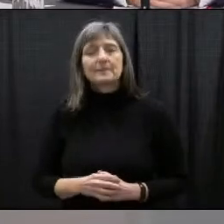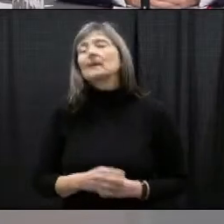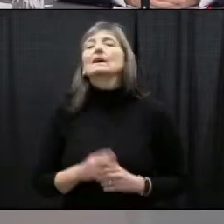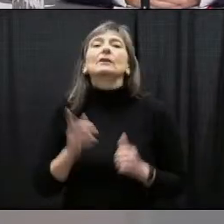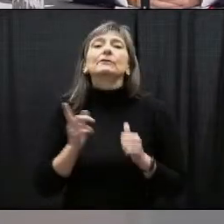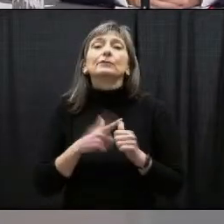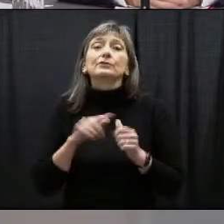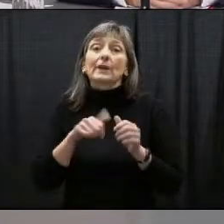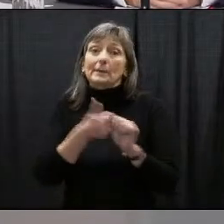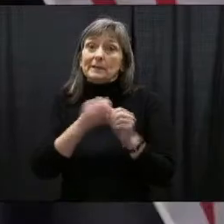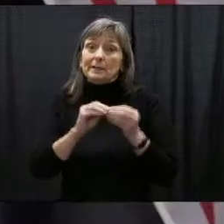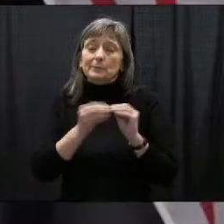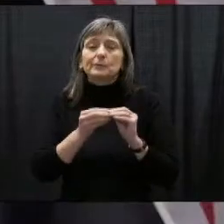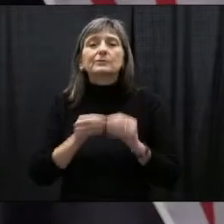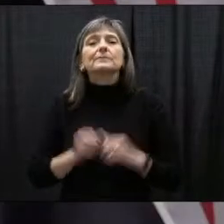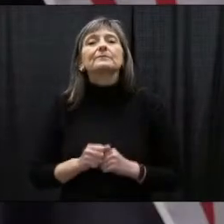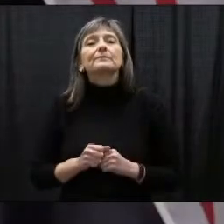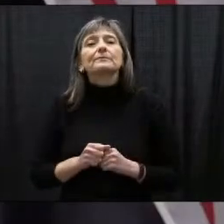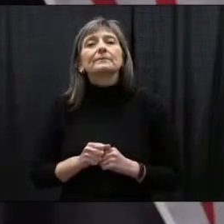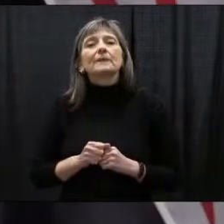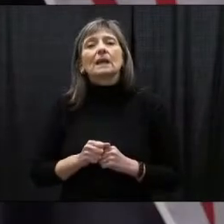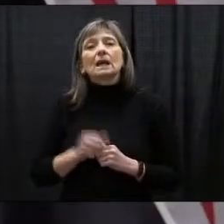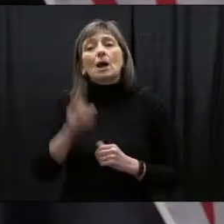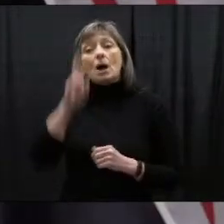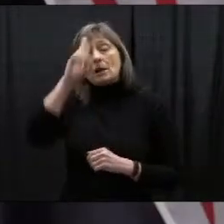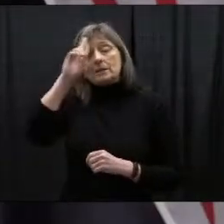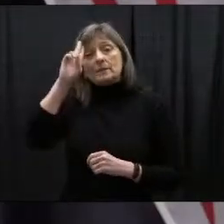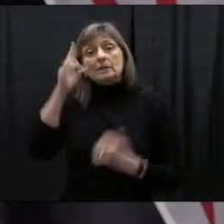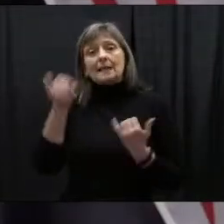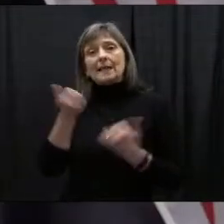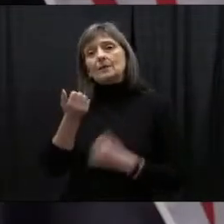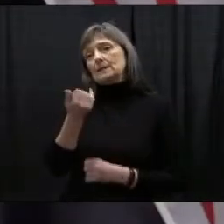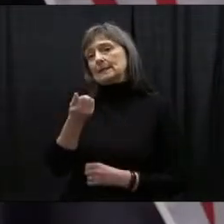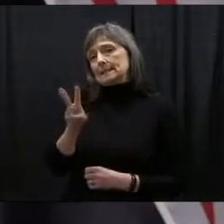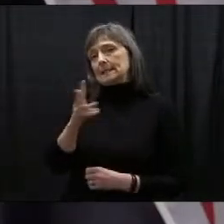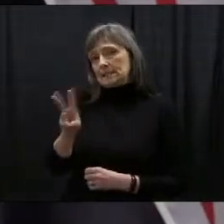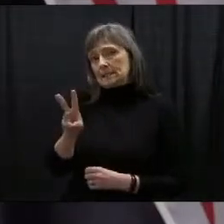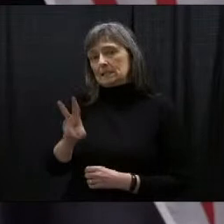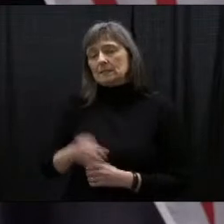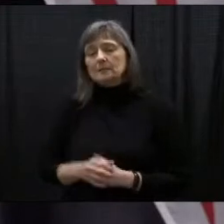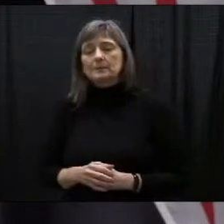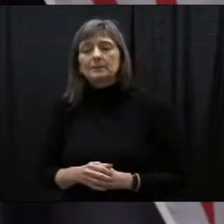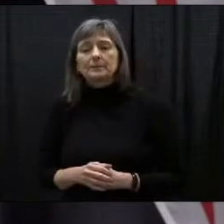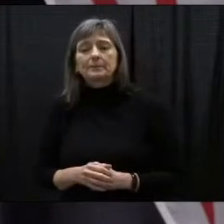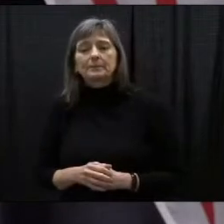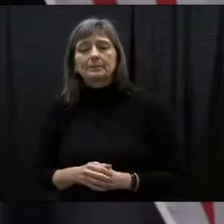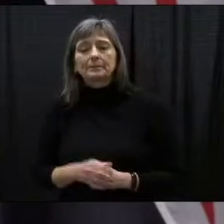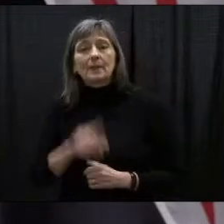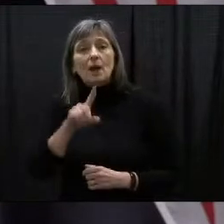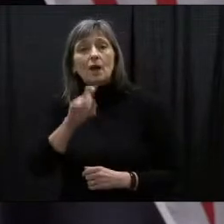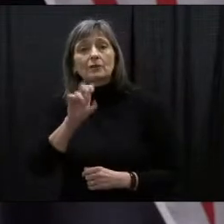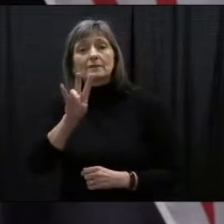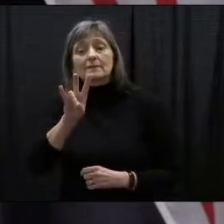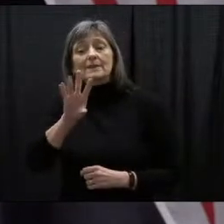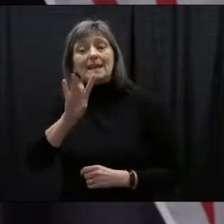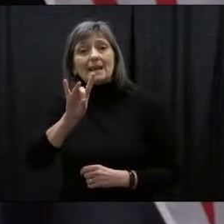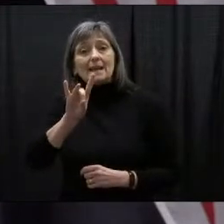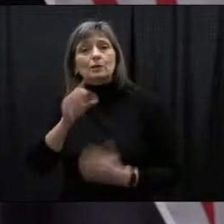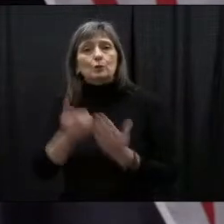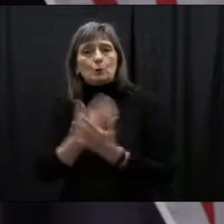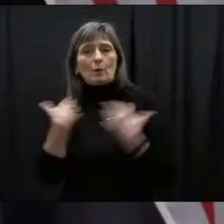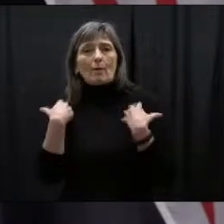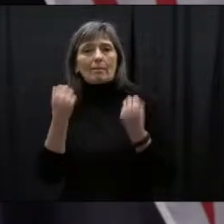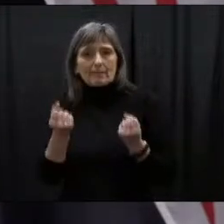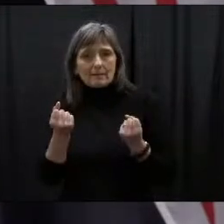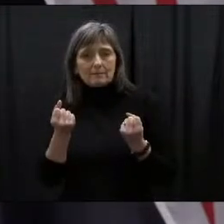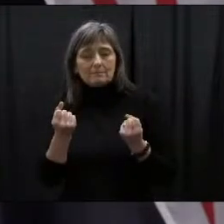a brief update. So there are 16 people hospitalized due to COVID-19 severity. There have been 178 new recoveries